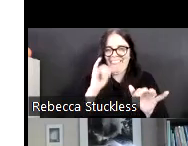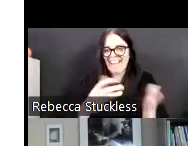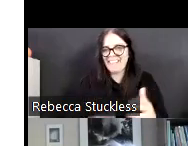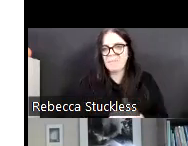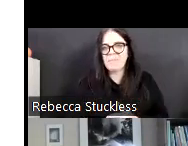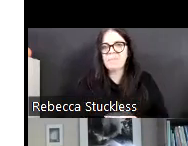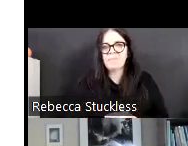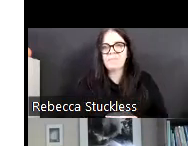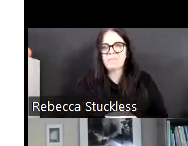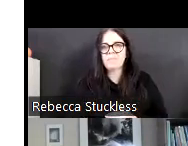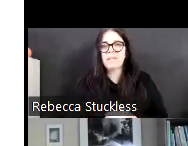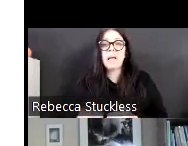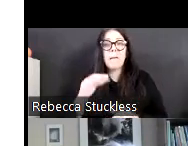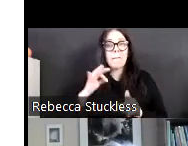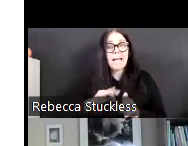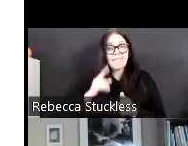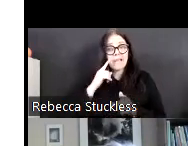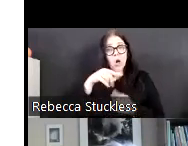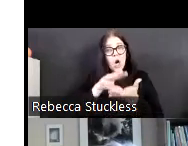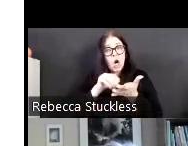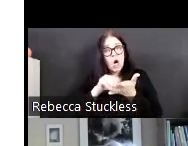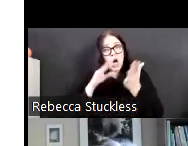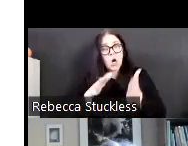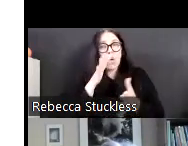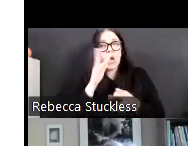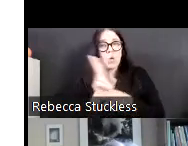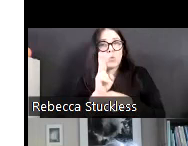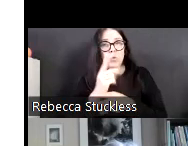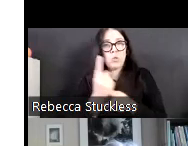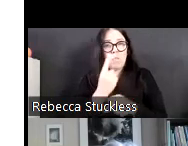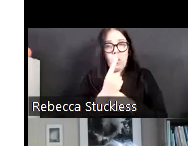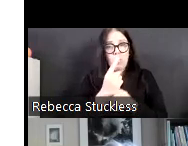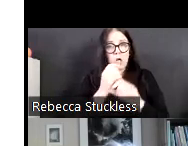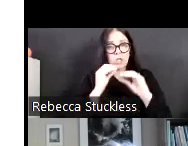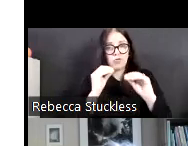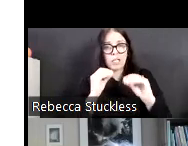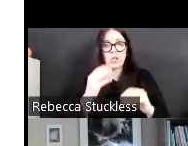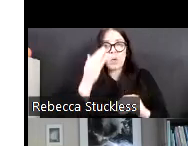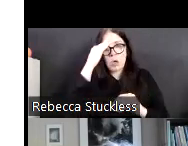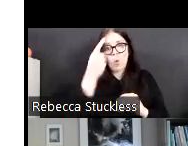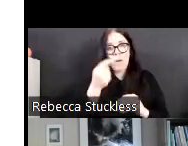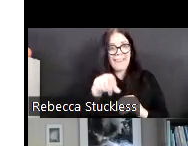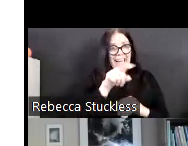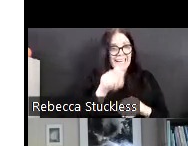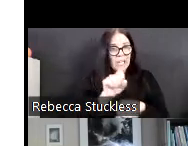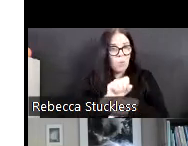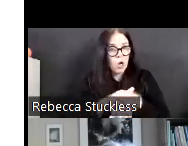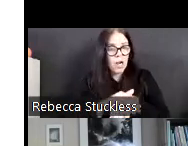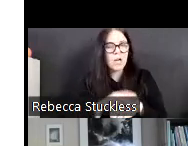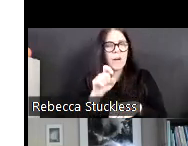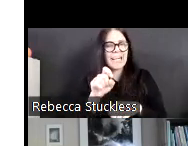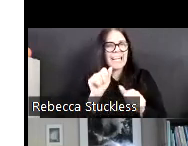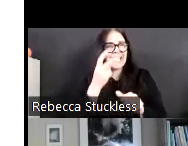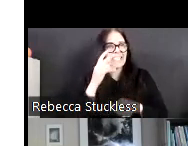Benefits to the learner, they receive appropriate instruction because we know what they need to work on. they can see their progress in a